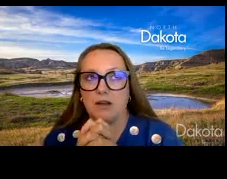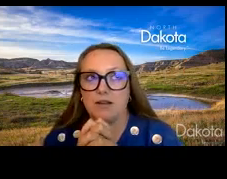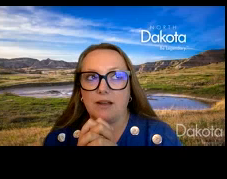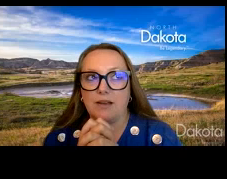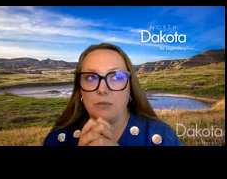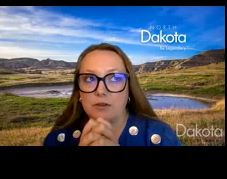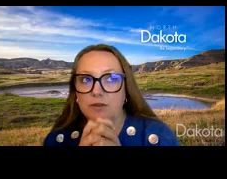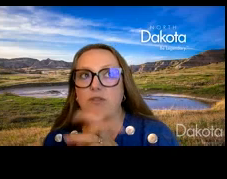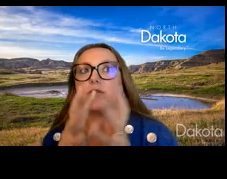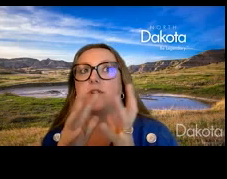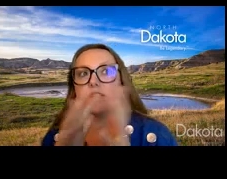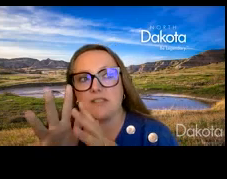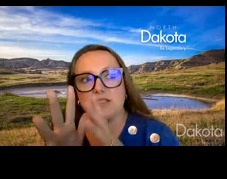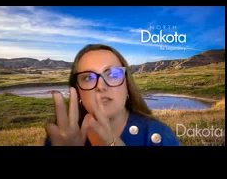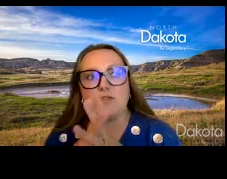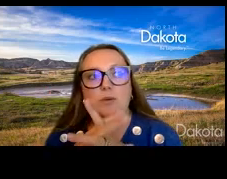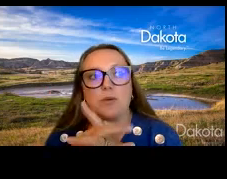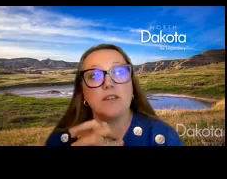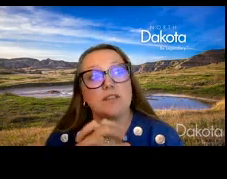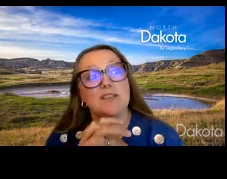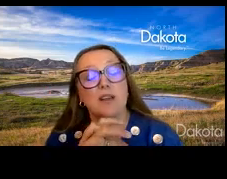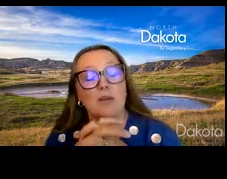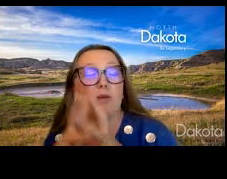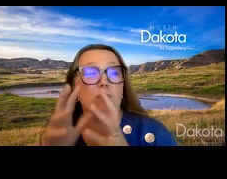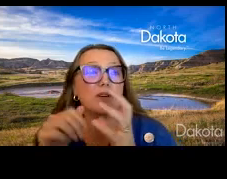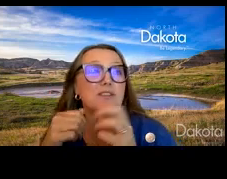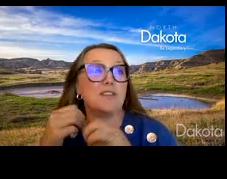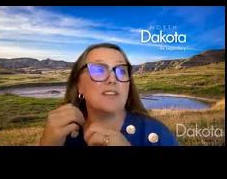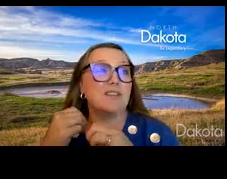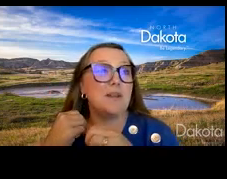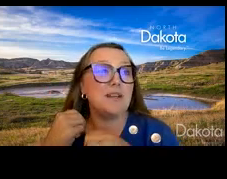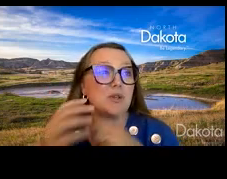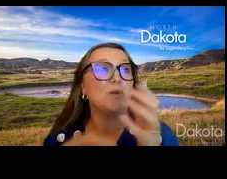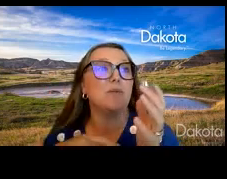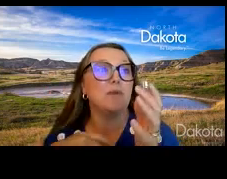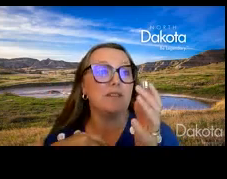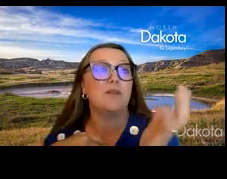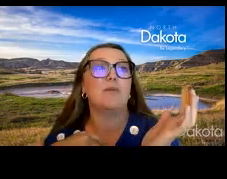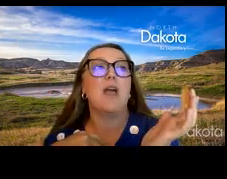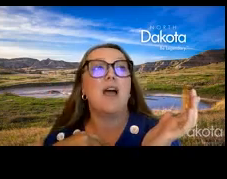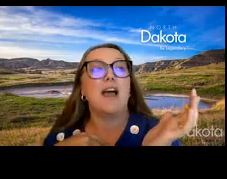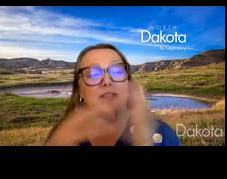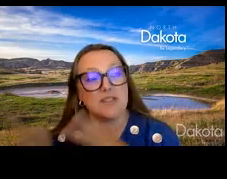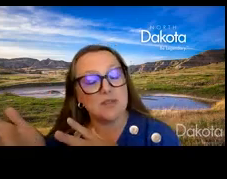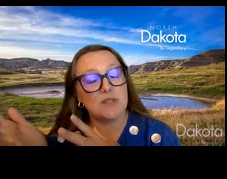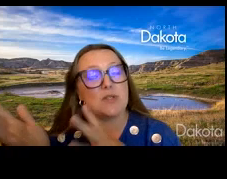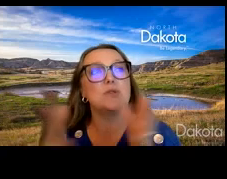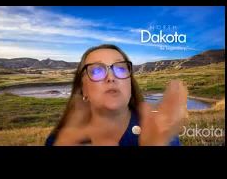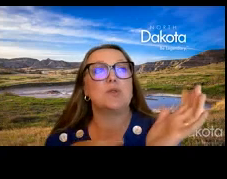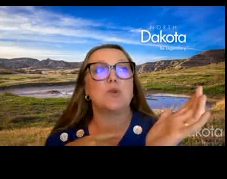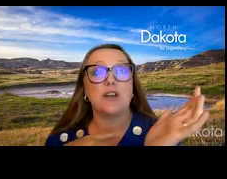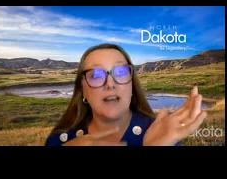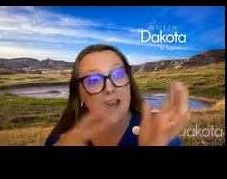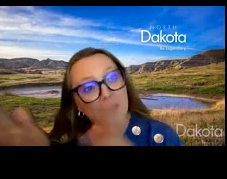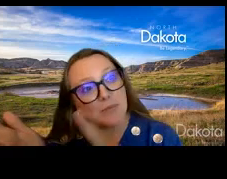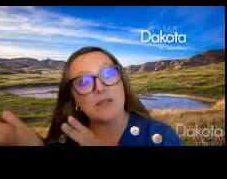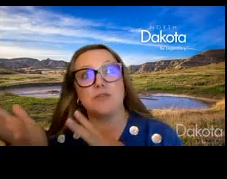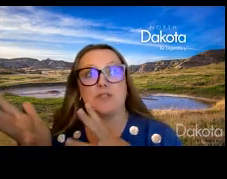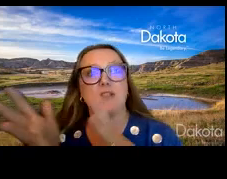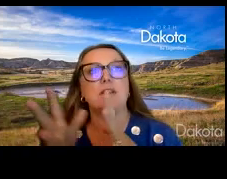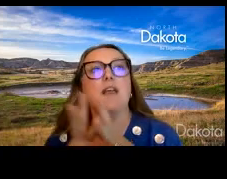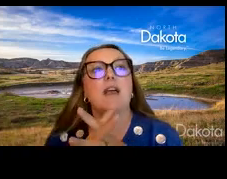make referrals for assistance, if you will, is when we're being told that, I have a substance use disorder and